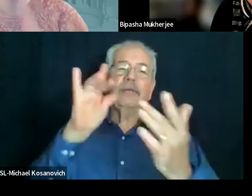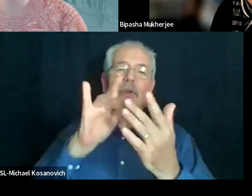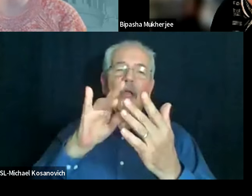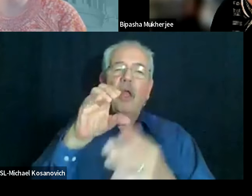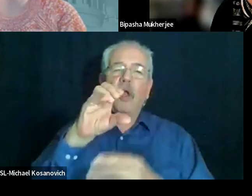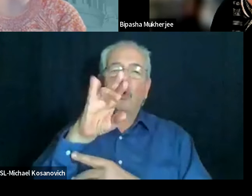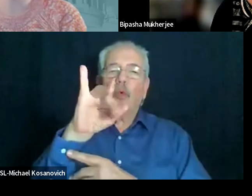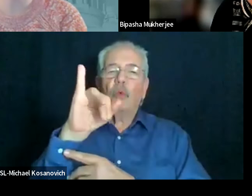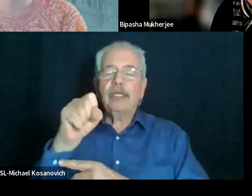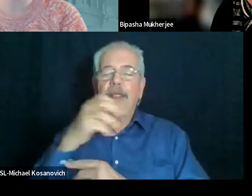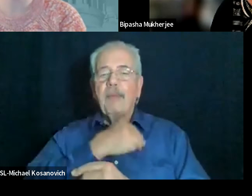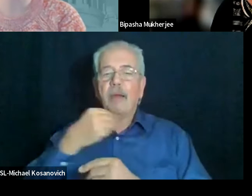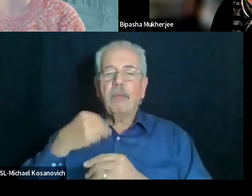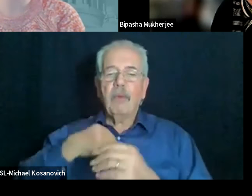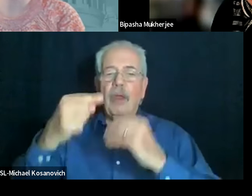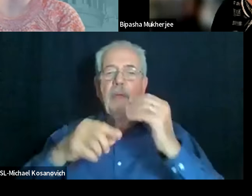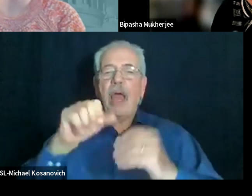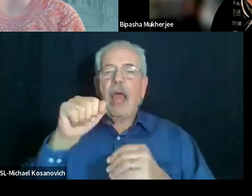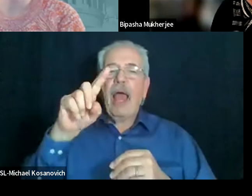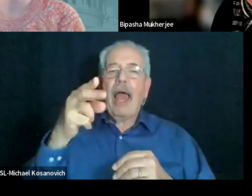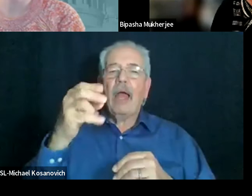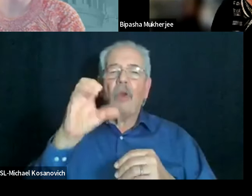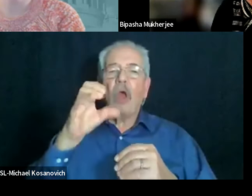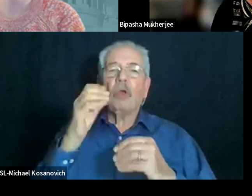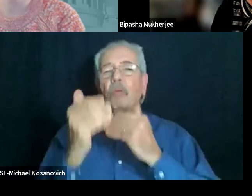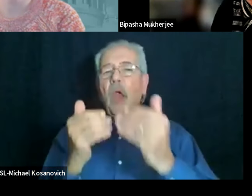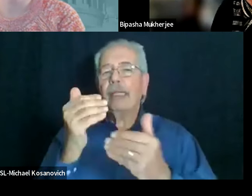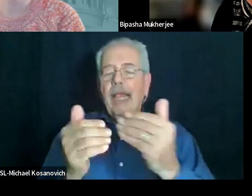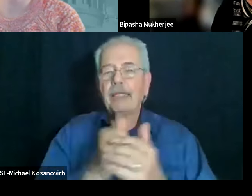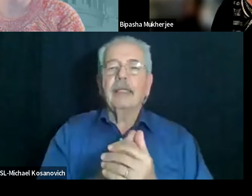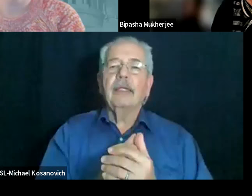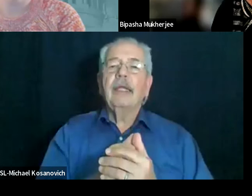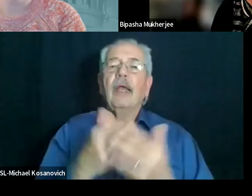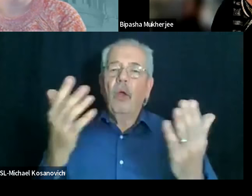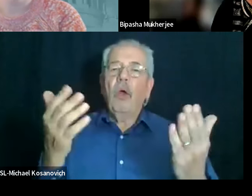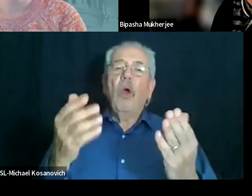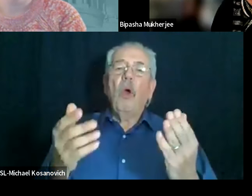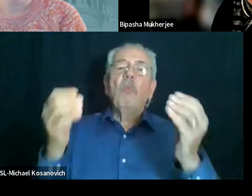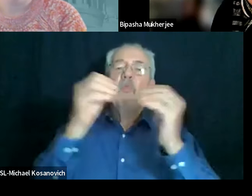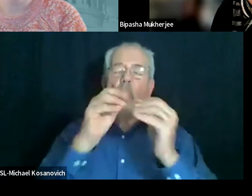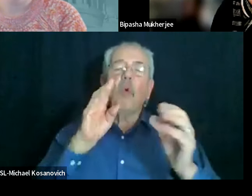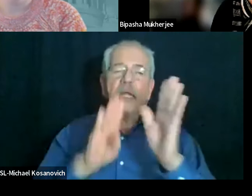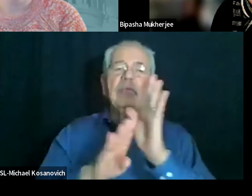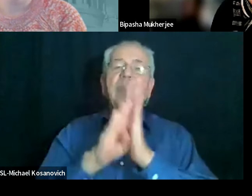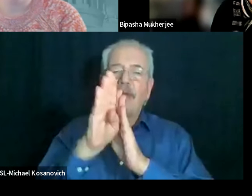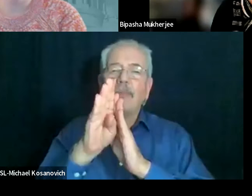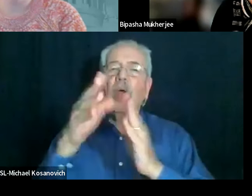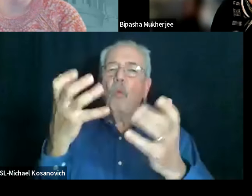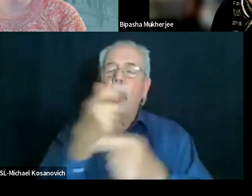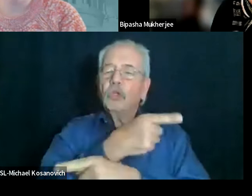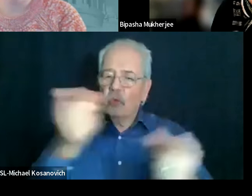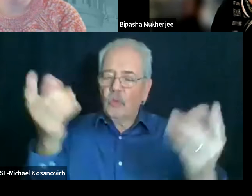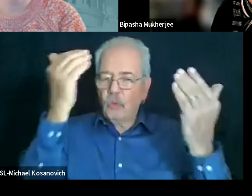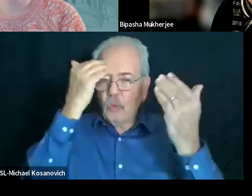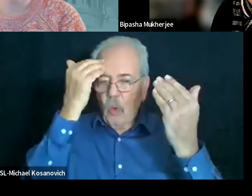CRIS members about our ad hoc processes. So more to come. Just want you all to know